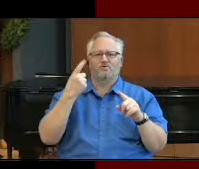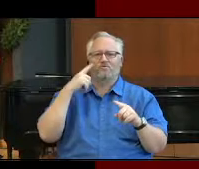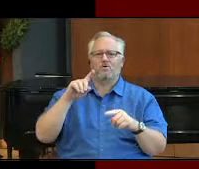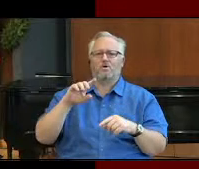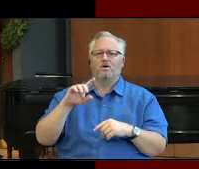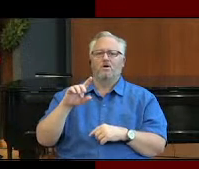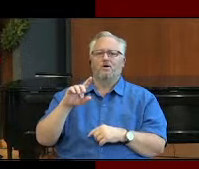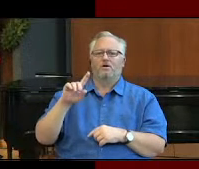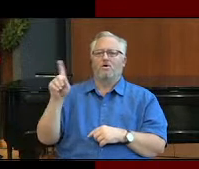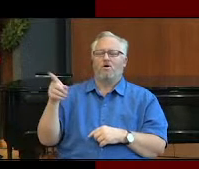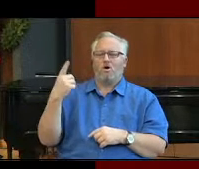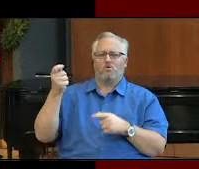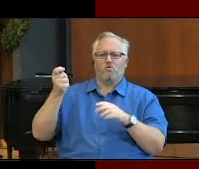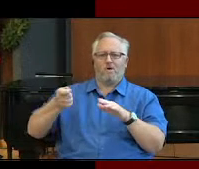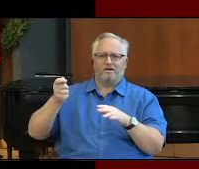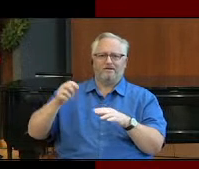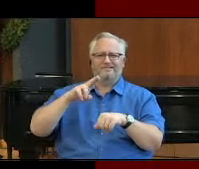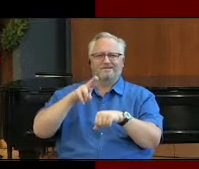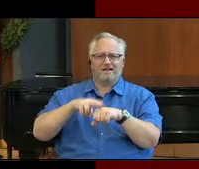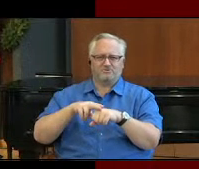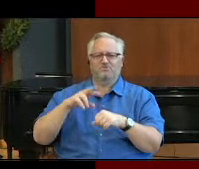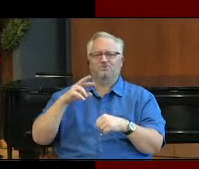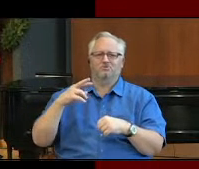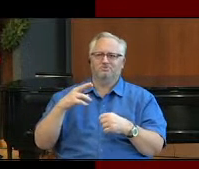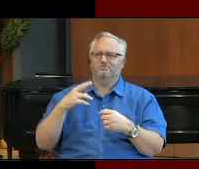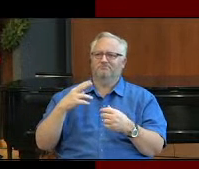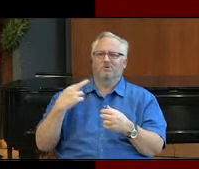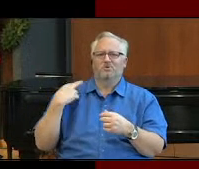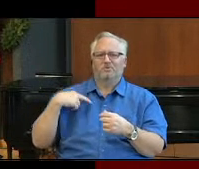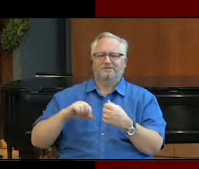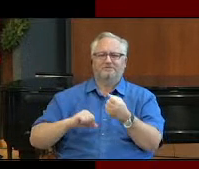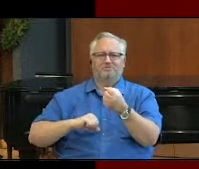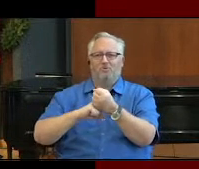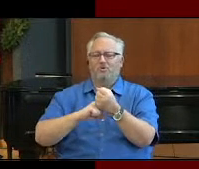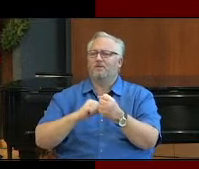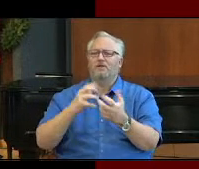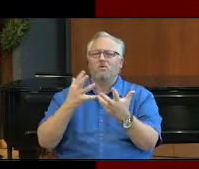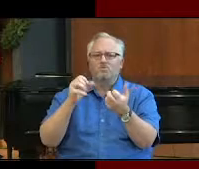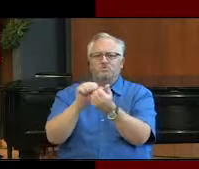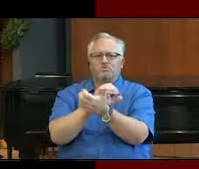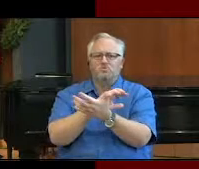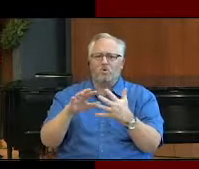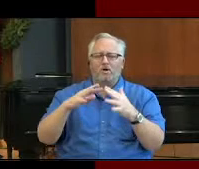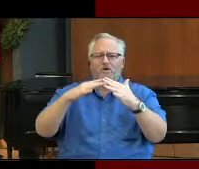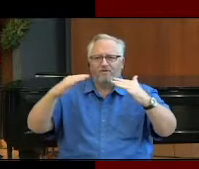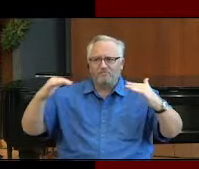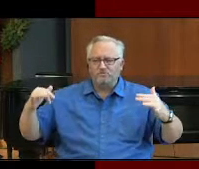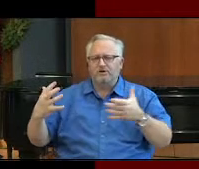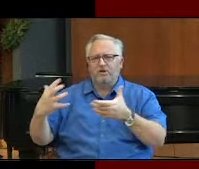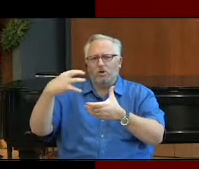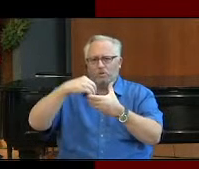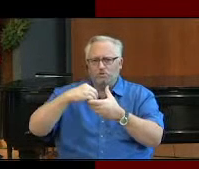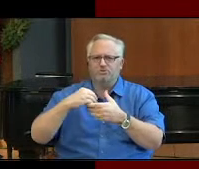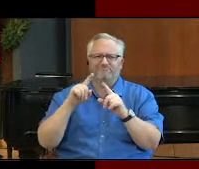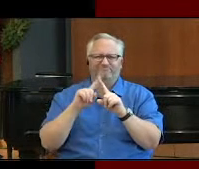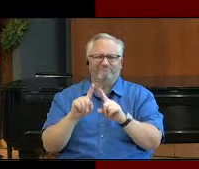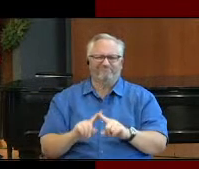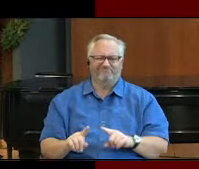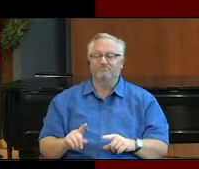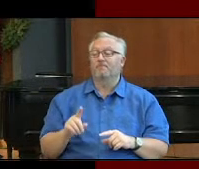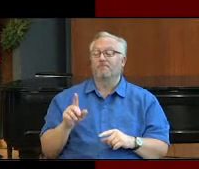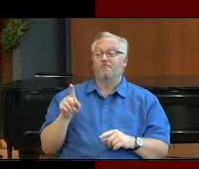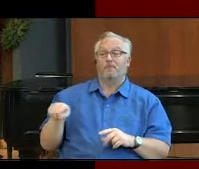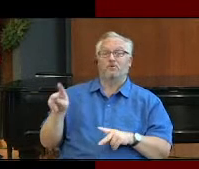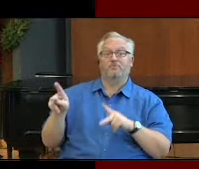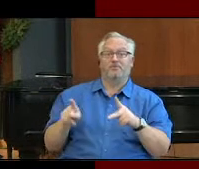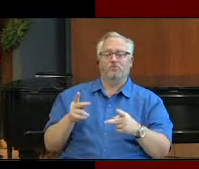religious nationalism, which seeks to destroy human rights, democracy, diversity, and inclusion. These are the folks